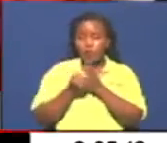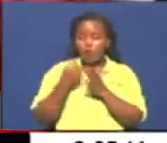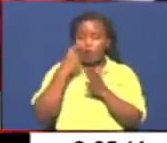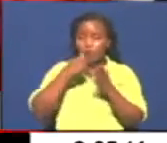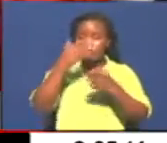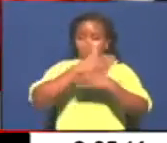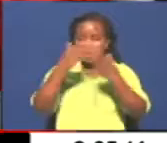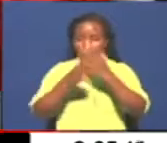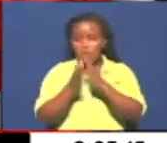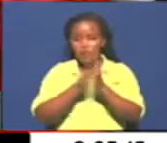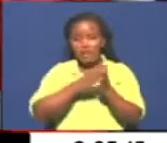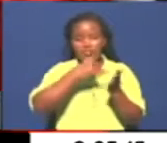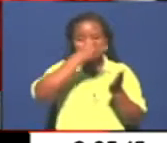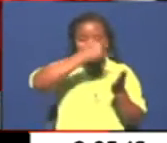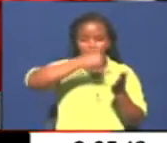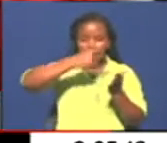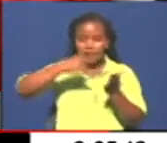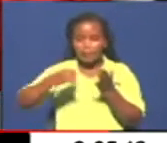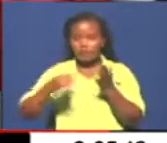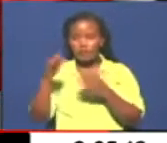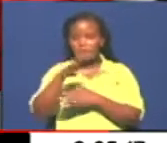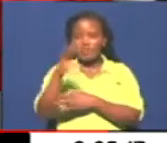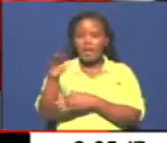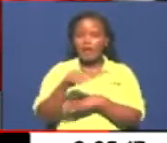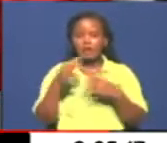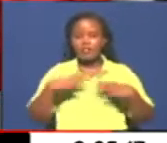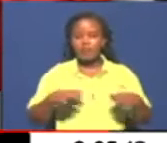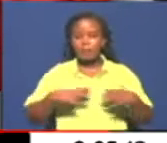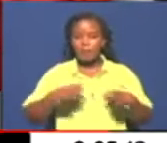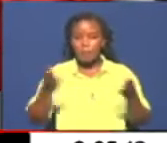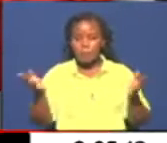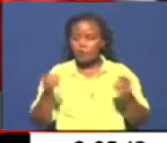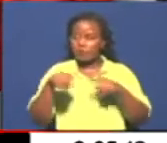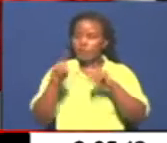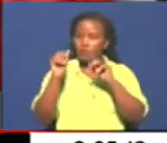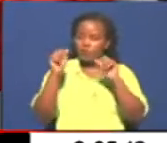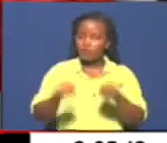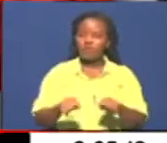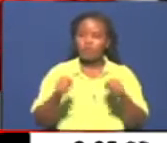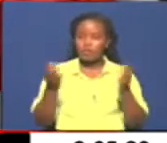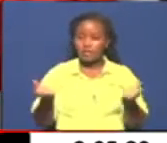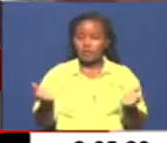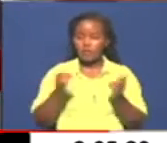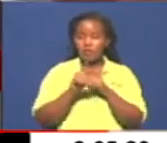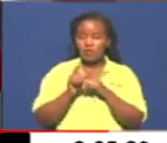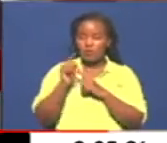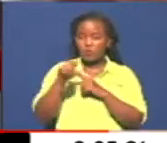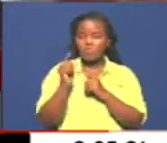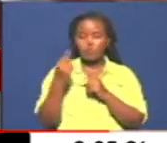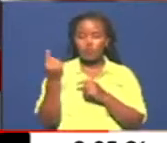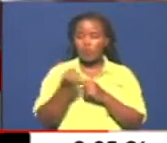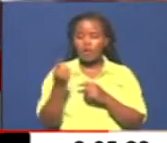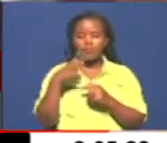za hizi meli, watakuwa wa Afrika, wa Kenya wenzetu, watoto wetu, wana uwezo. Ni nafasi ambayo hatuwapati. We